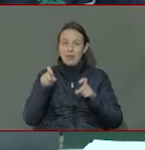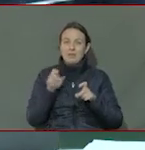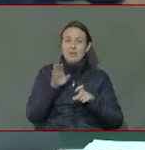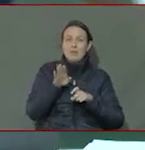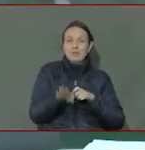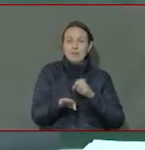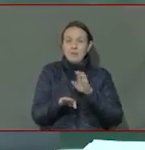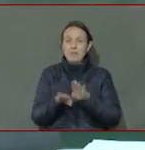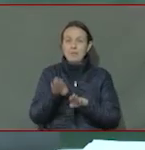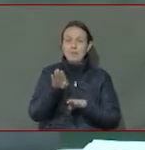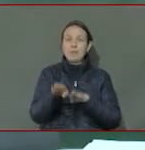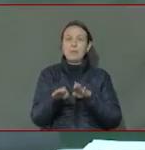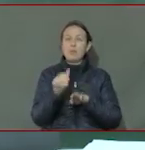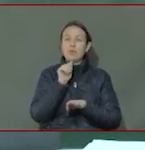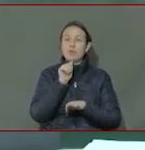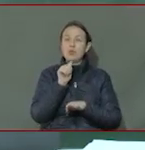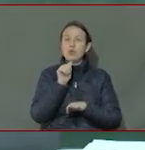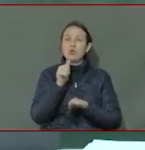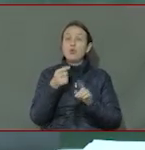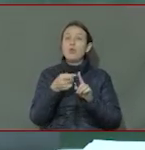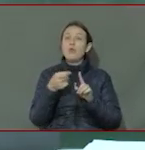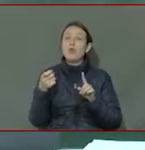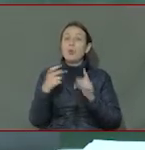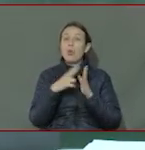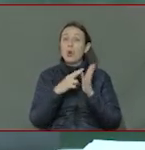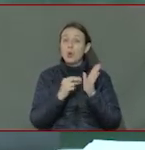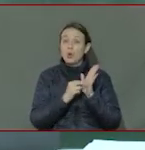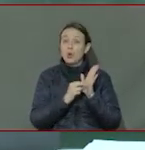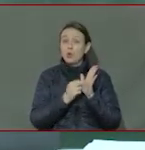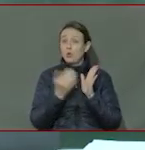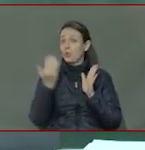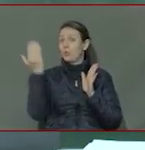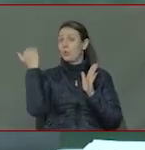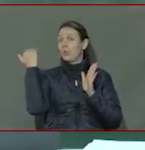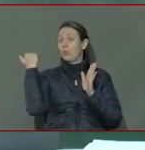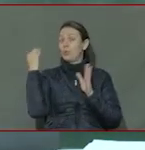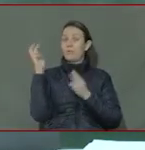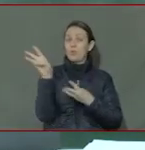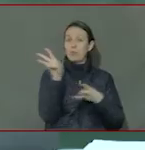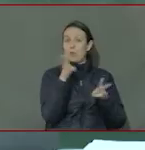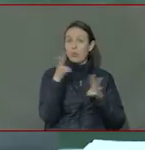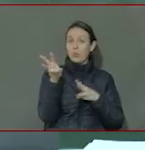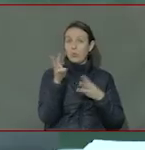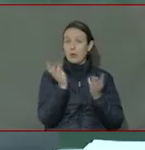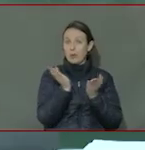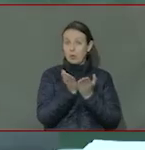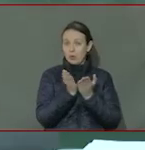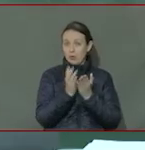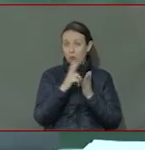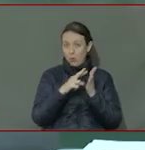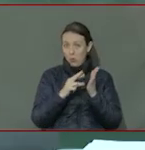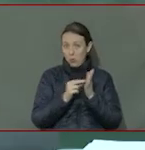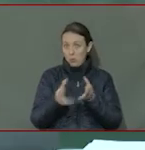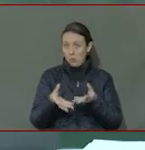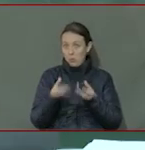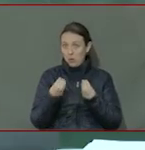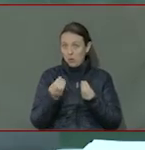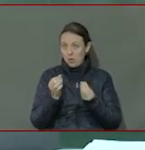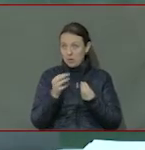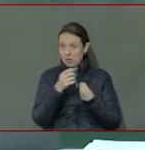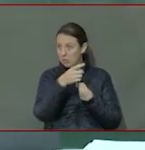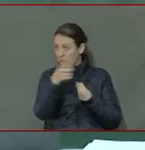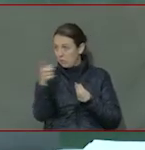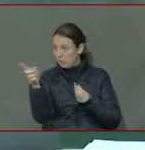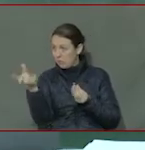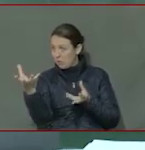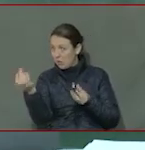gave to the learners in the valuable notes at the winter school. If you did not get those notes, you must please ask somebody at school who's got